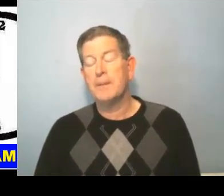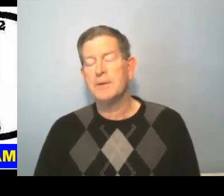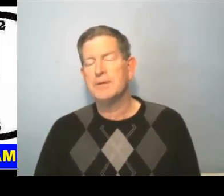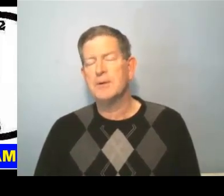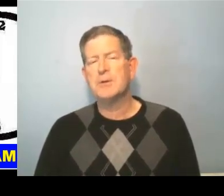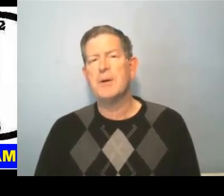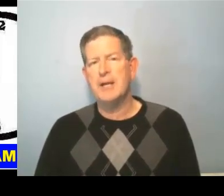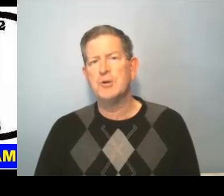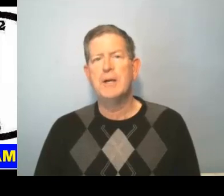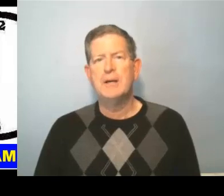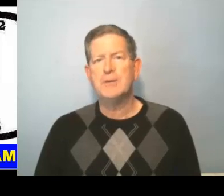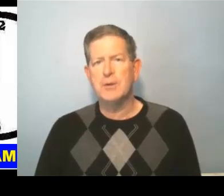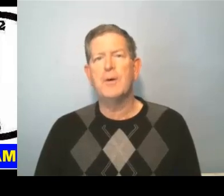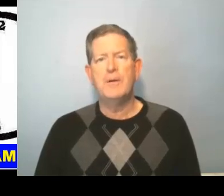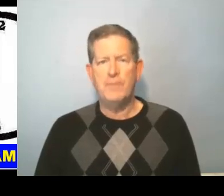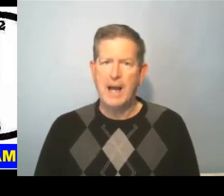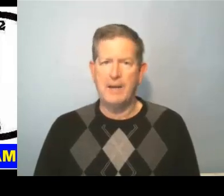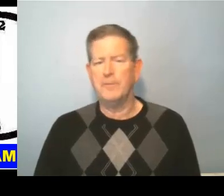I'm sorry,